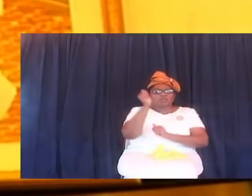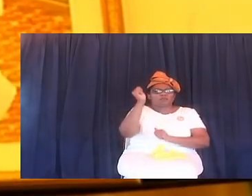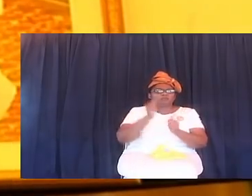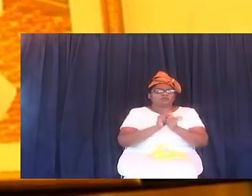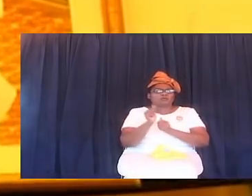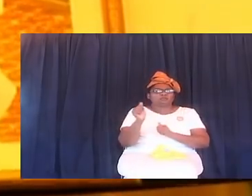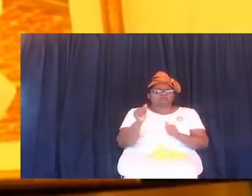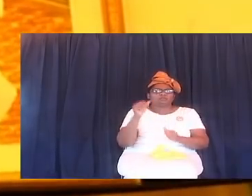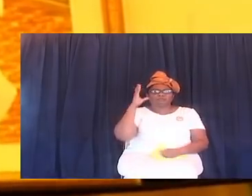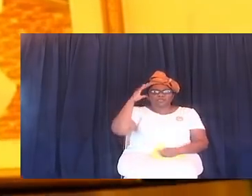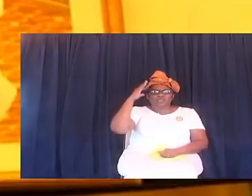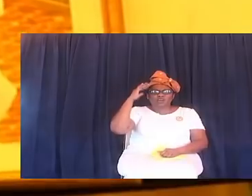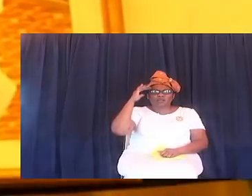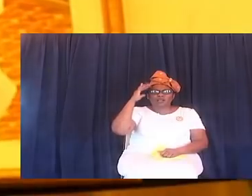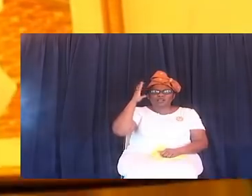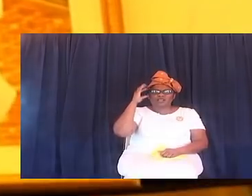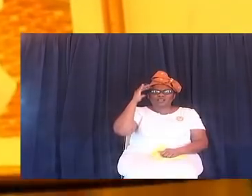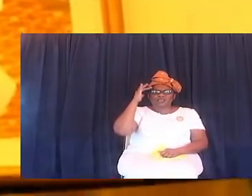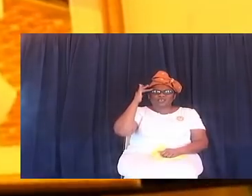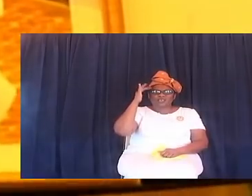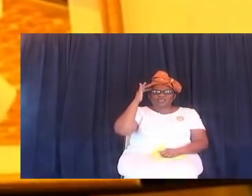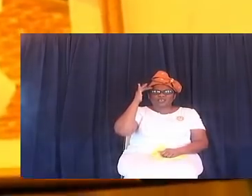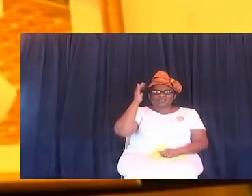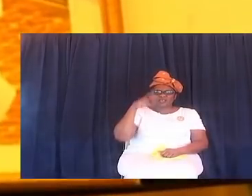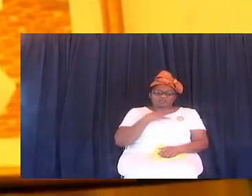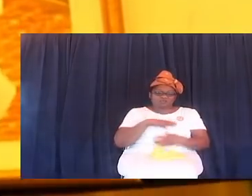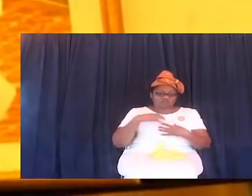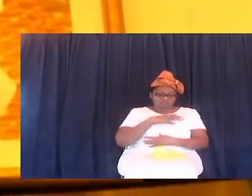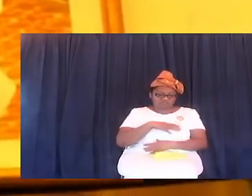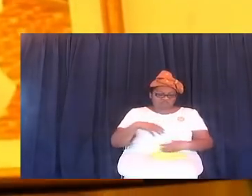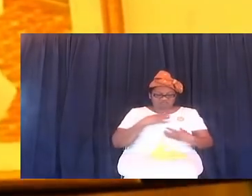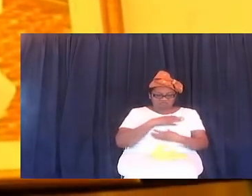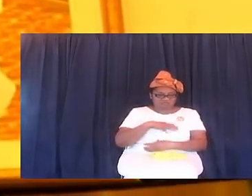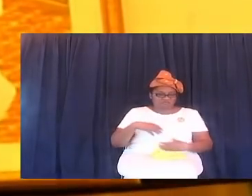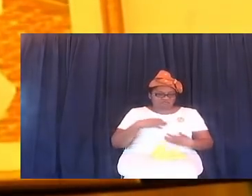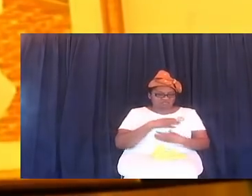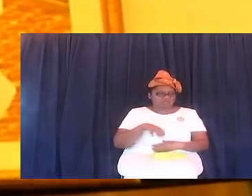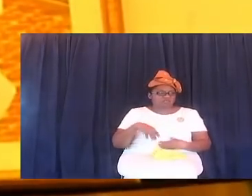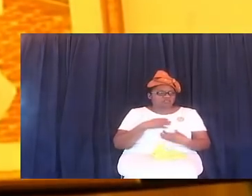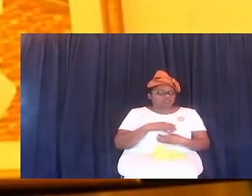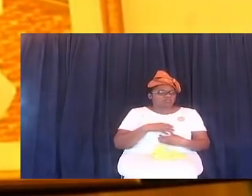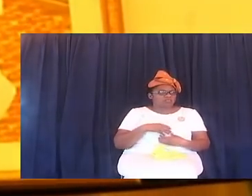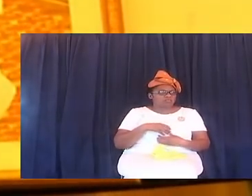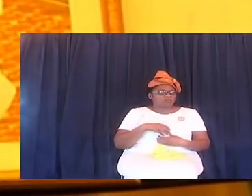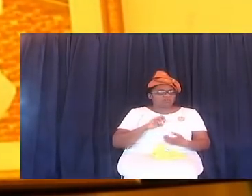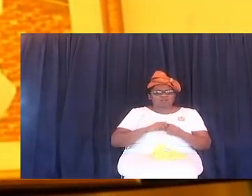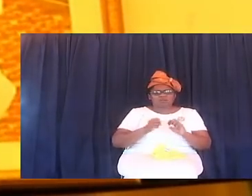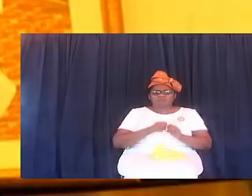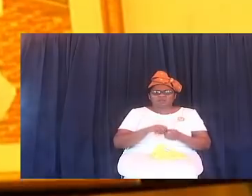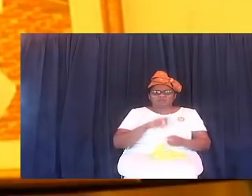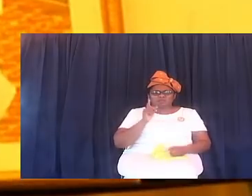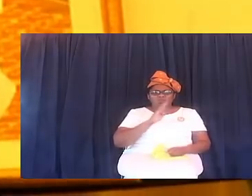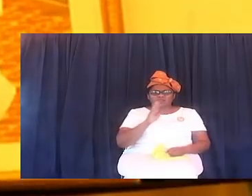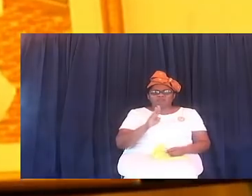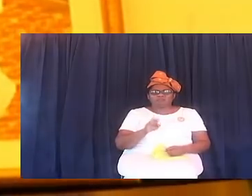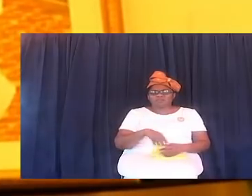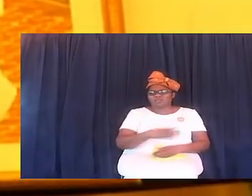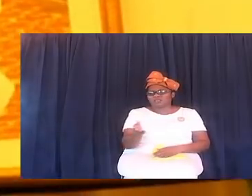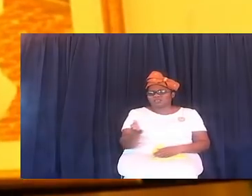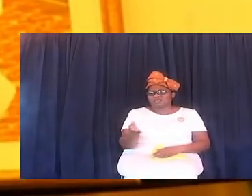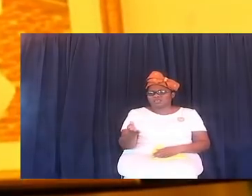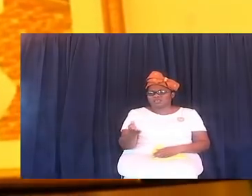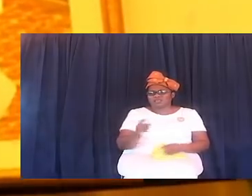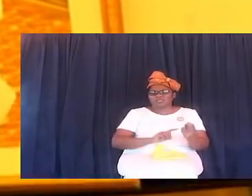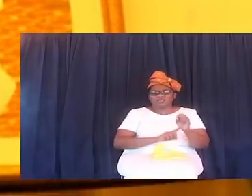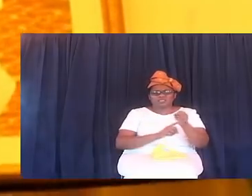happy that our hope doesn't lie in this life only. The trouble's going to be there. The problem's going to be there. The isms going to be there. The issues going to